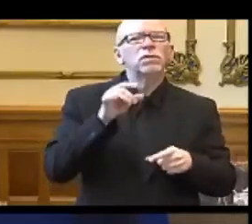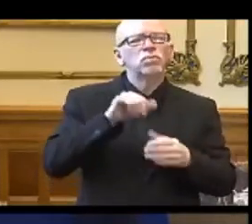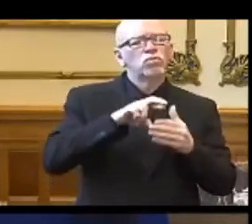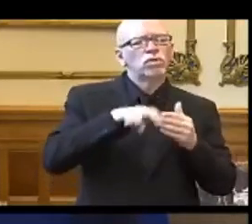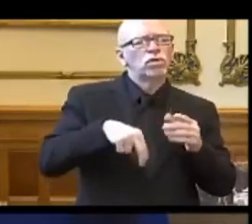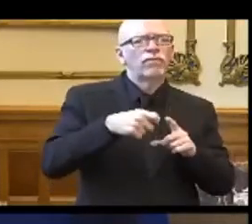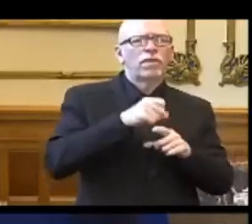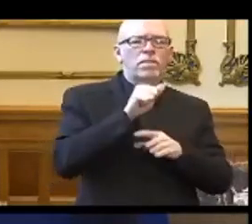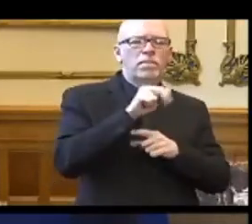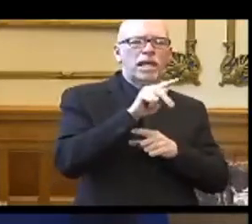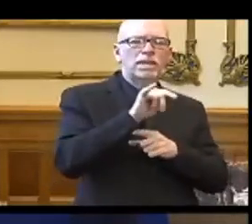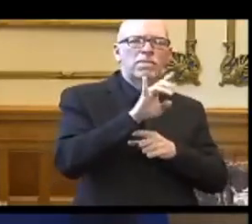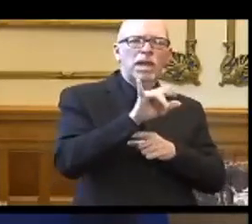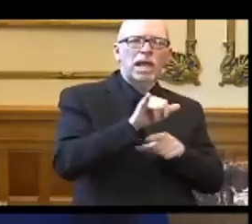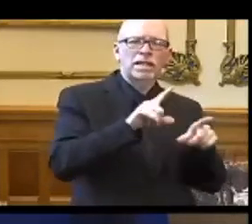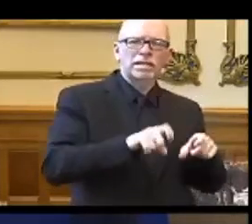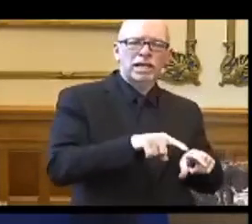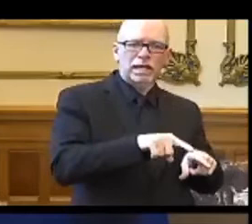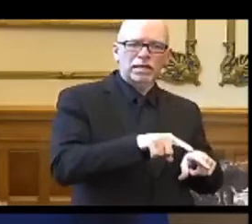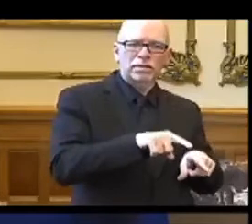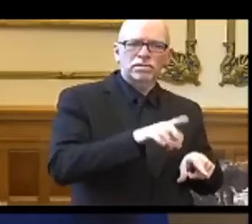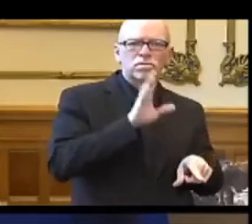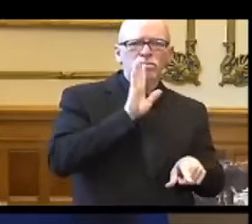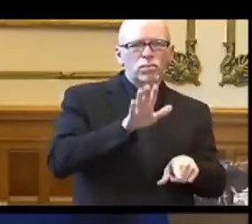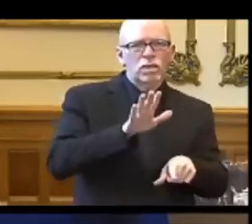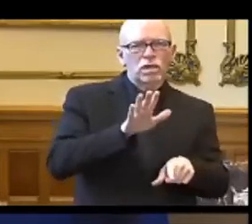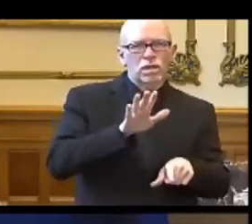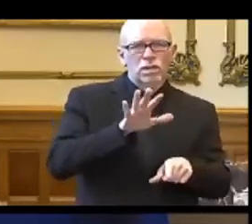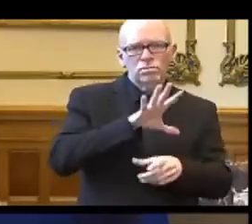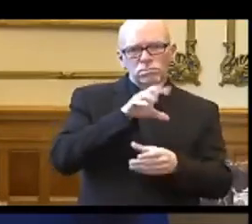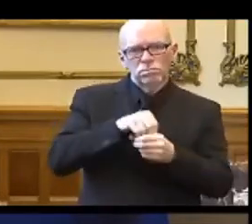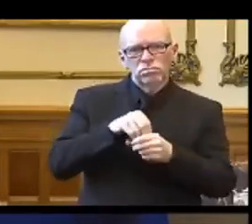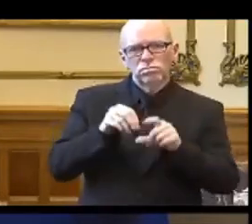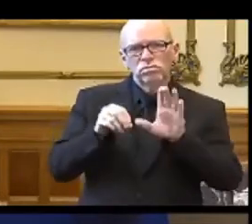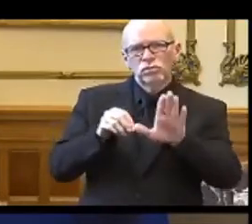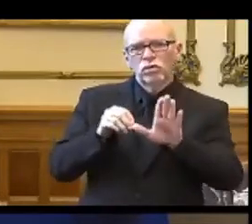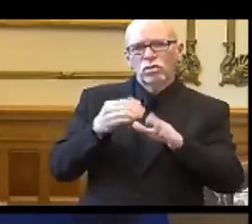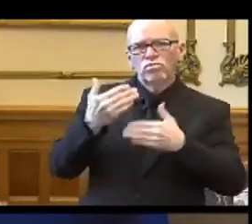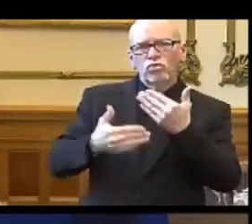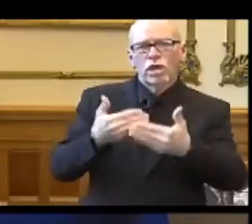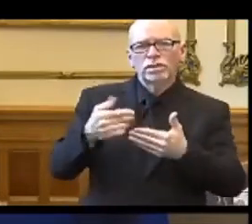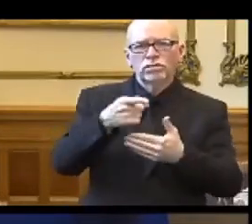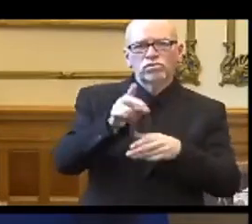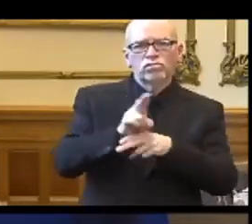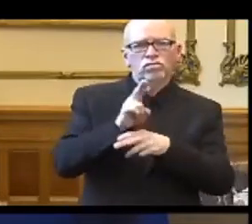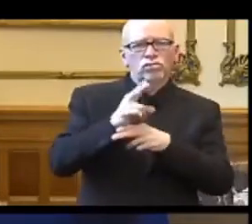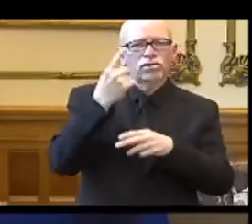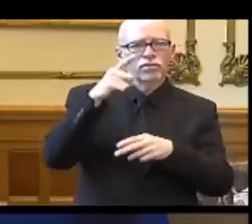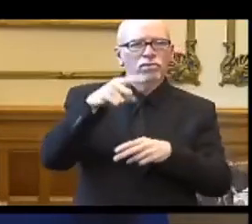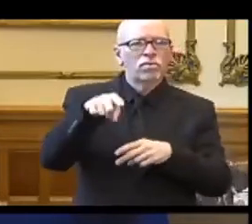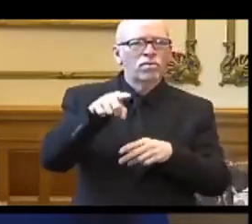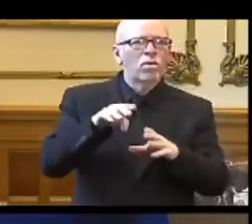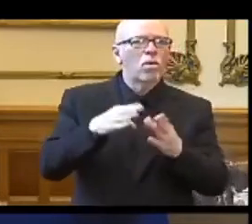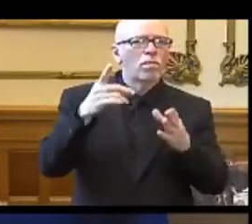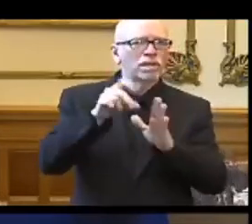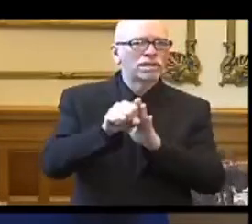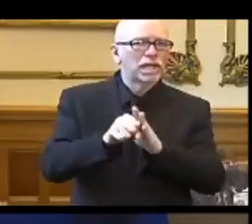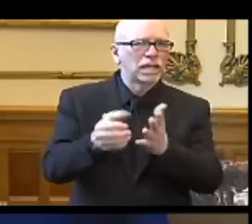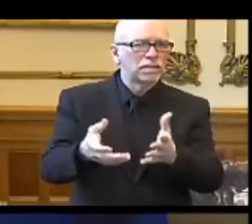from antibody tests like these going to factor in to the process you're using to open up the